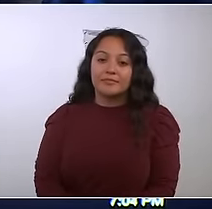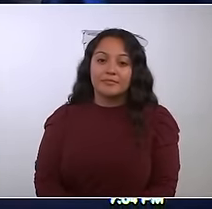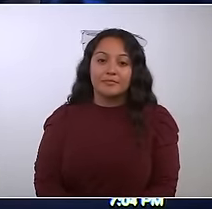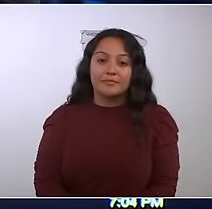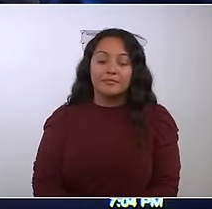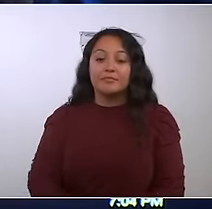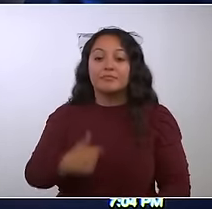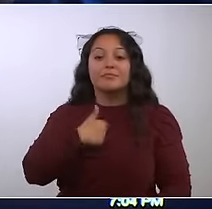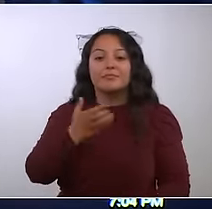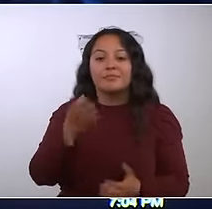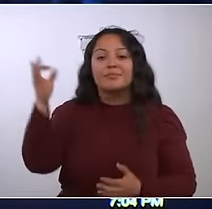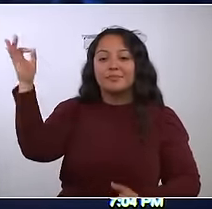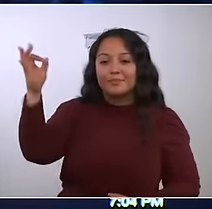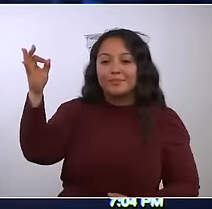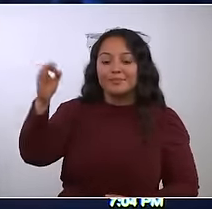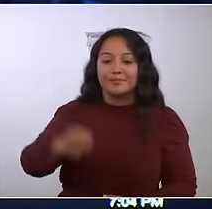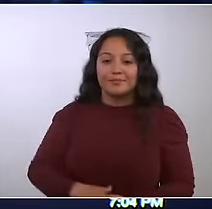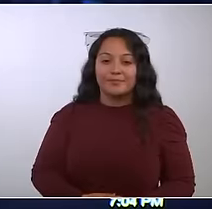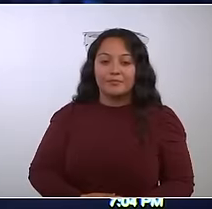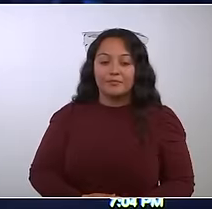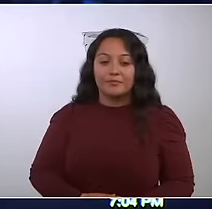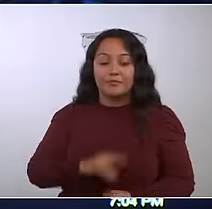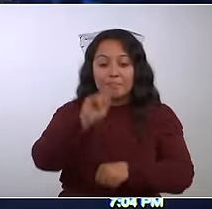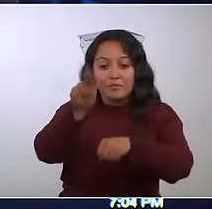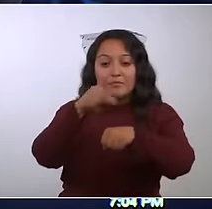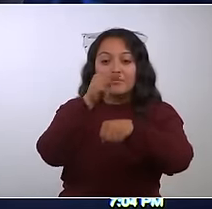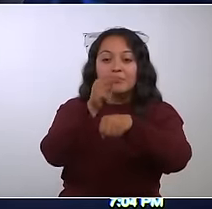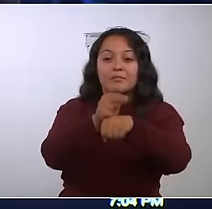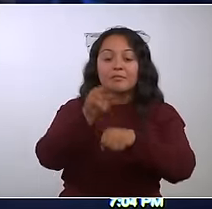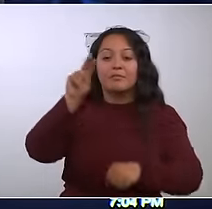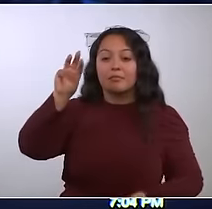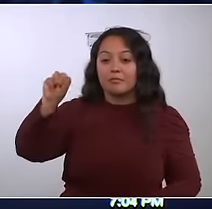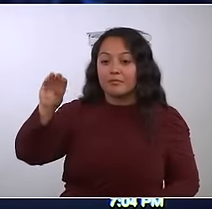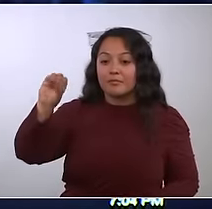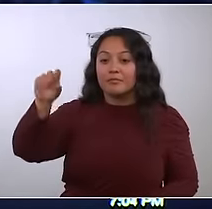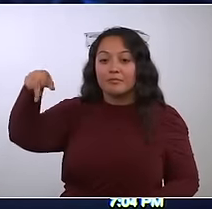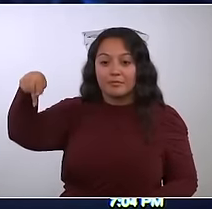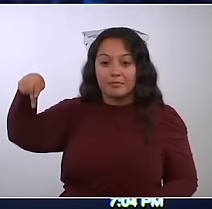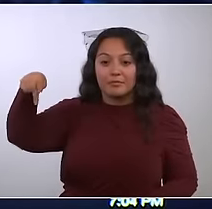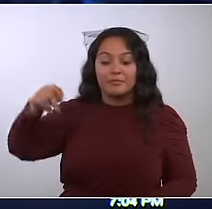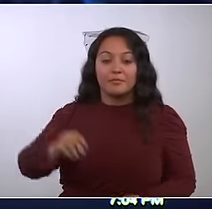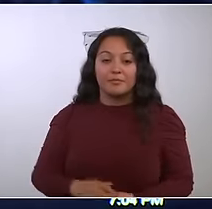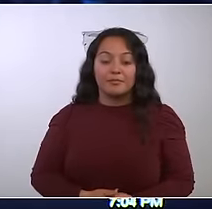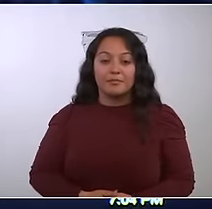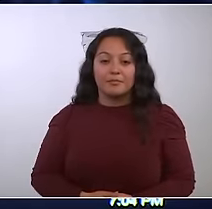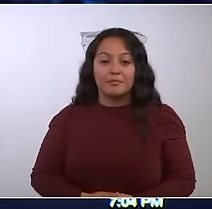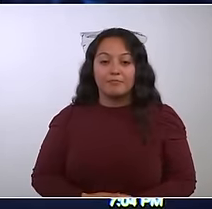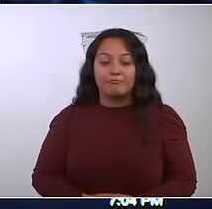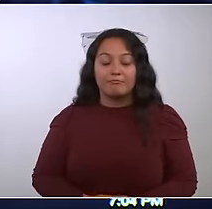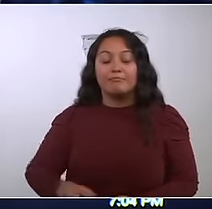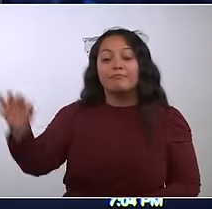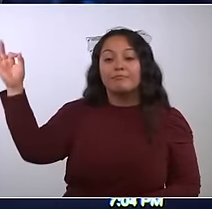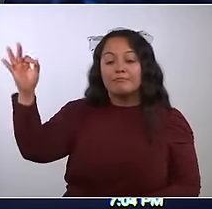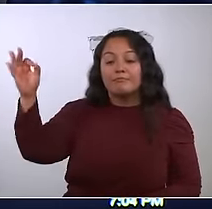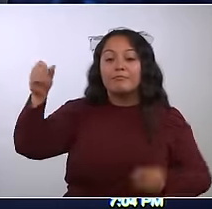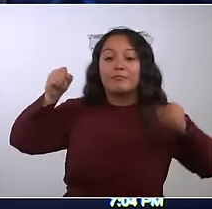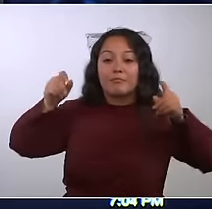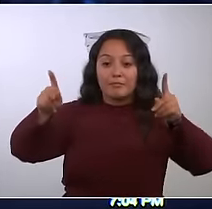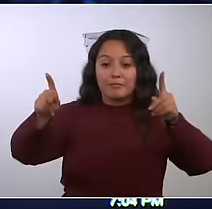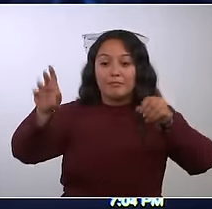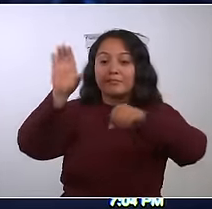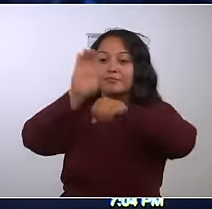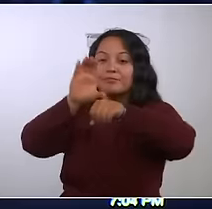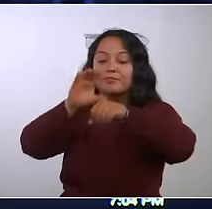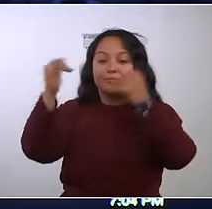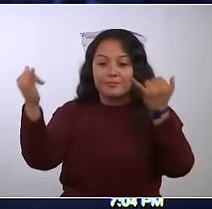Let me speak to the National Messengers of Peace for just a second. A los mensajeros de paz nacional. Let me speak to the Apostolic Church for just a